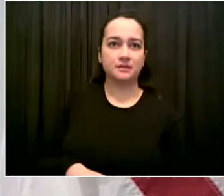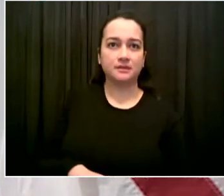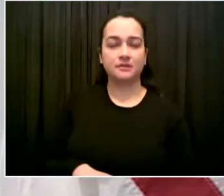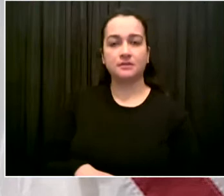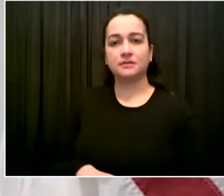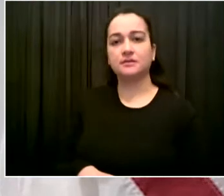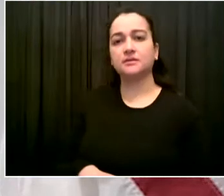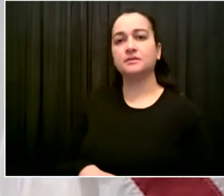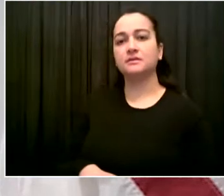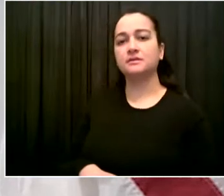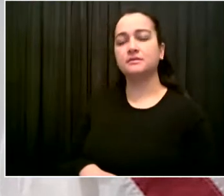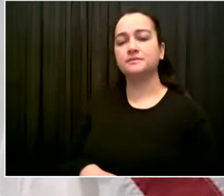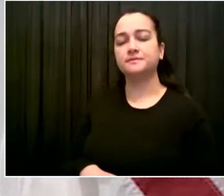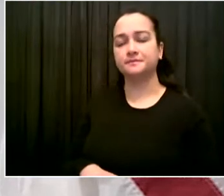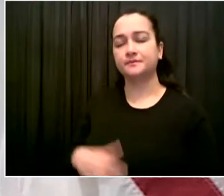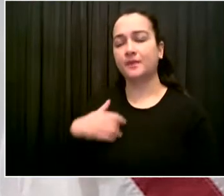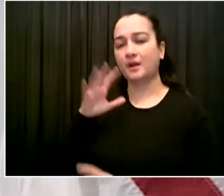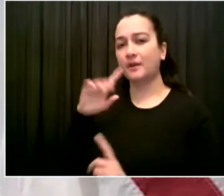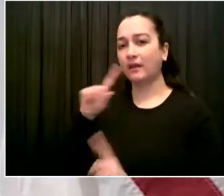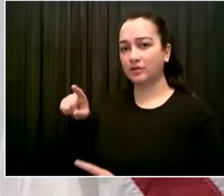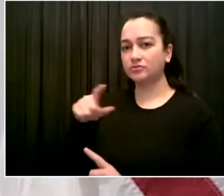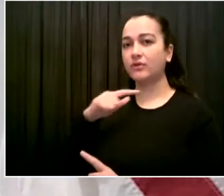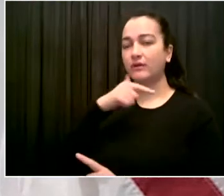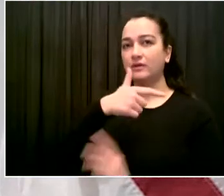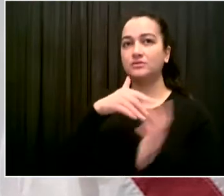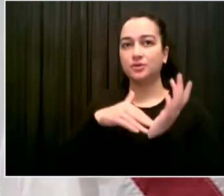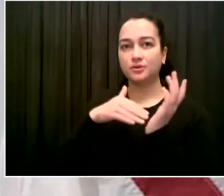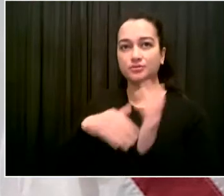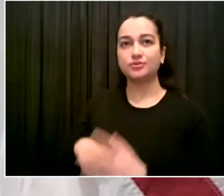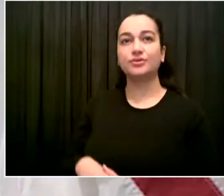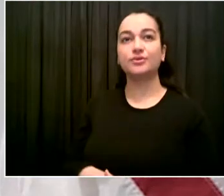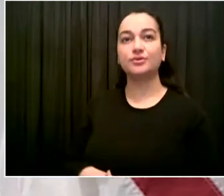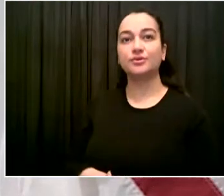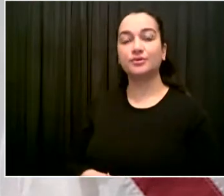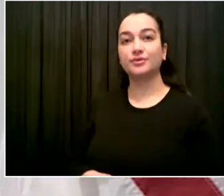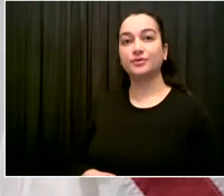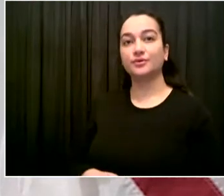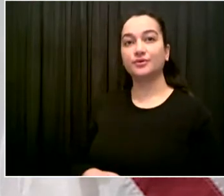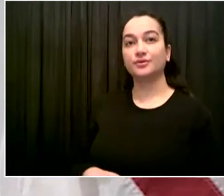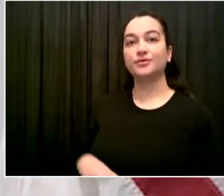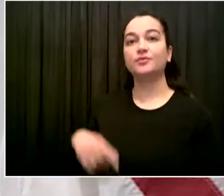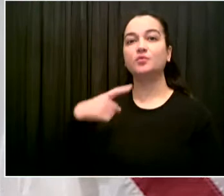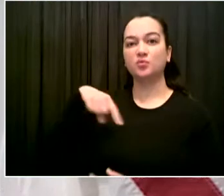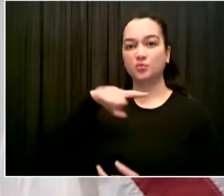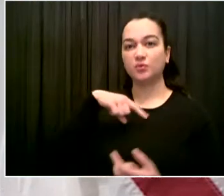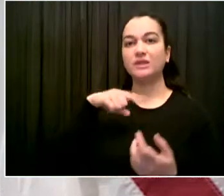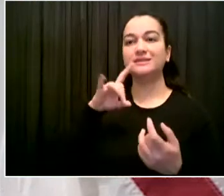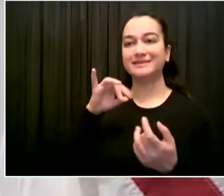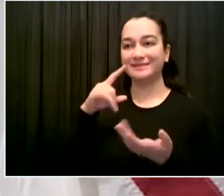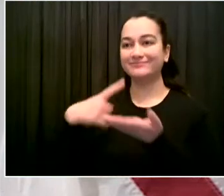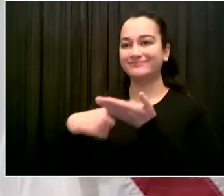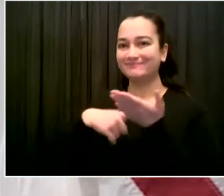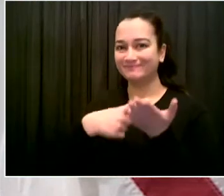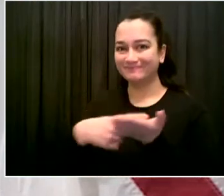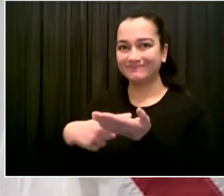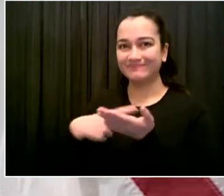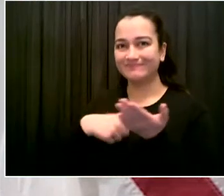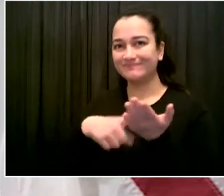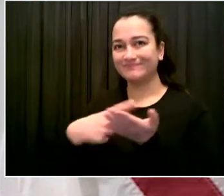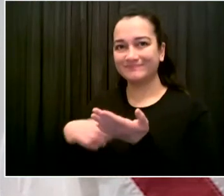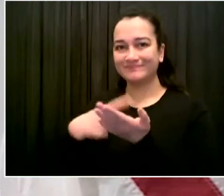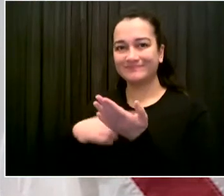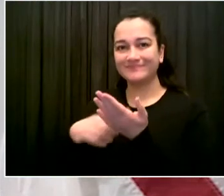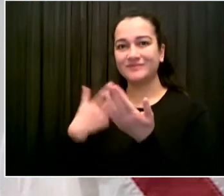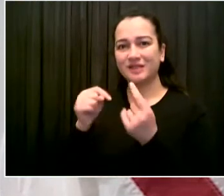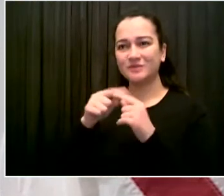What would be a number that would really be transcendent for this city? What would really change things in terms of a number